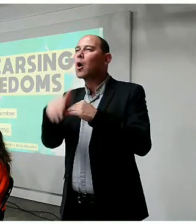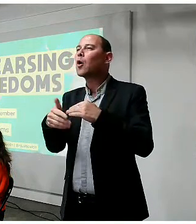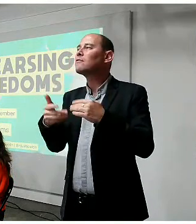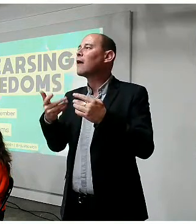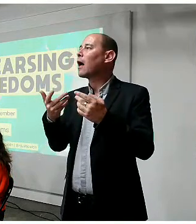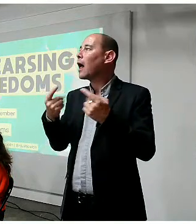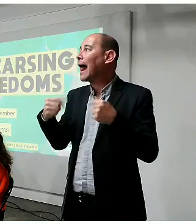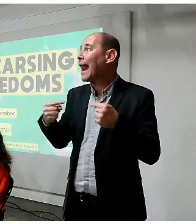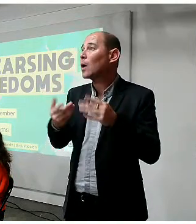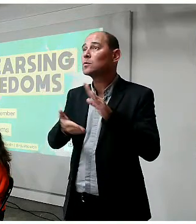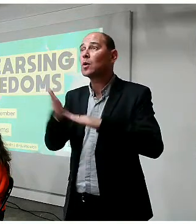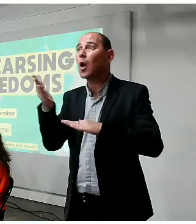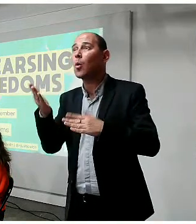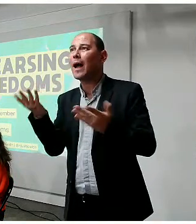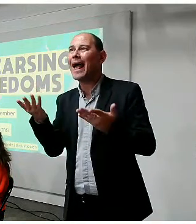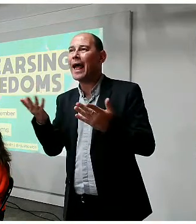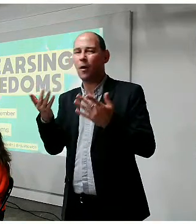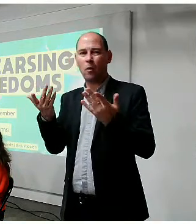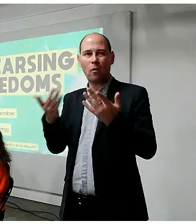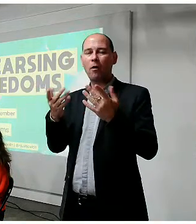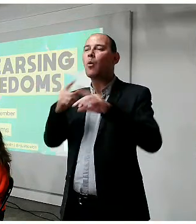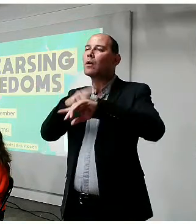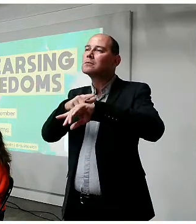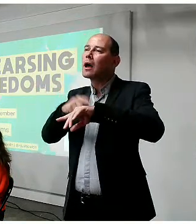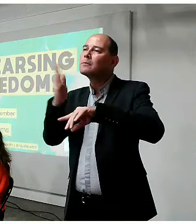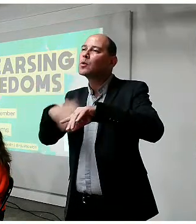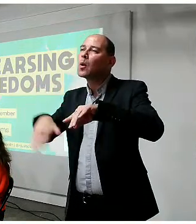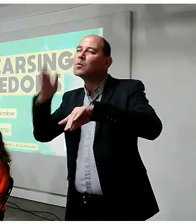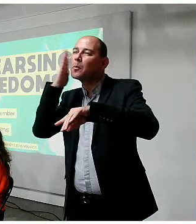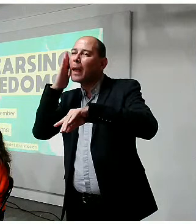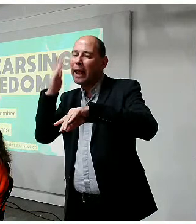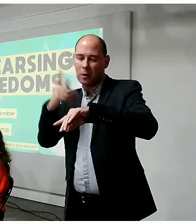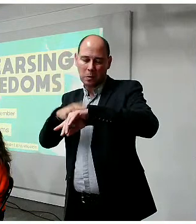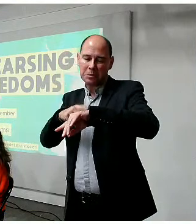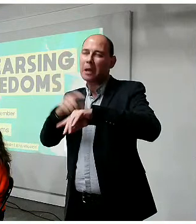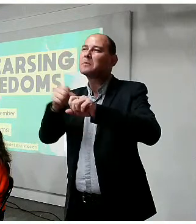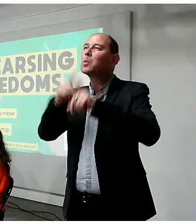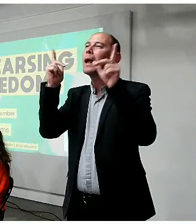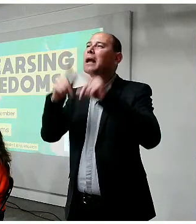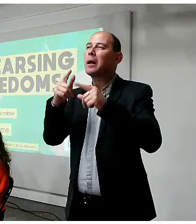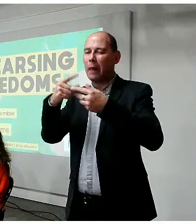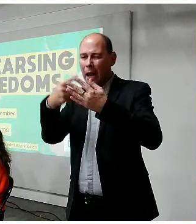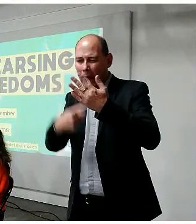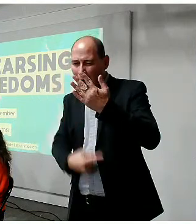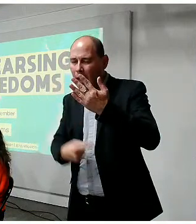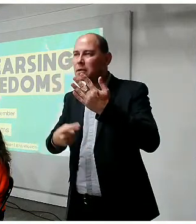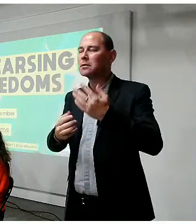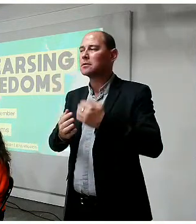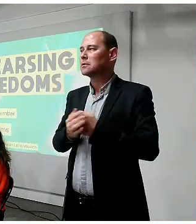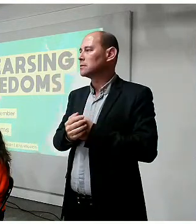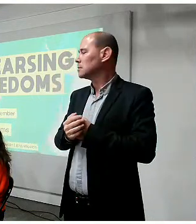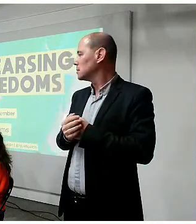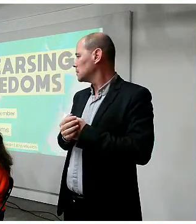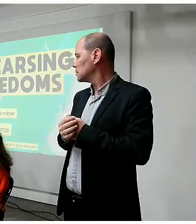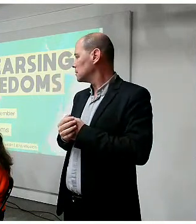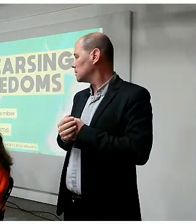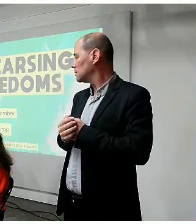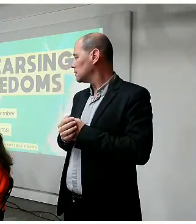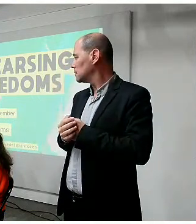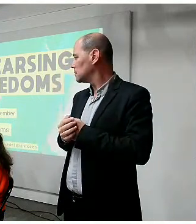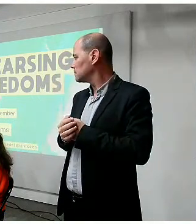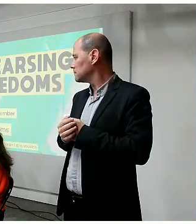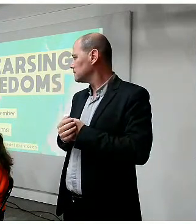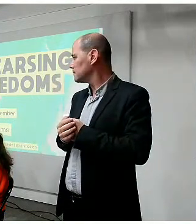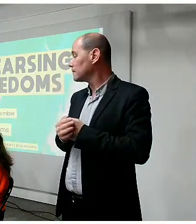that dictate what time we go to bed and what time we can get up in the morning. Fear that if we are seen attending events